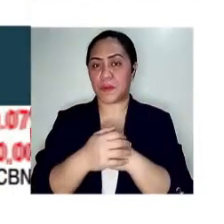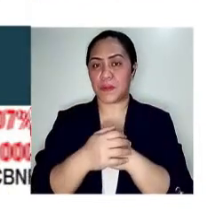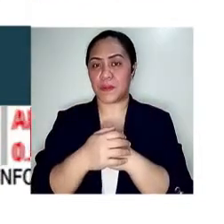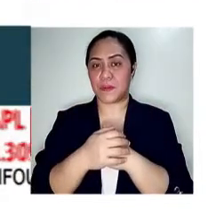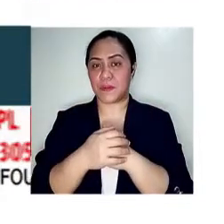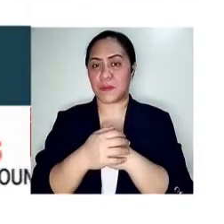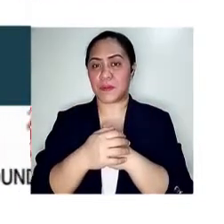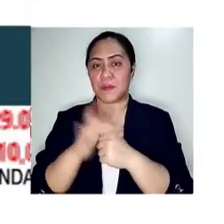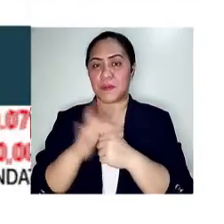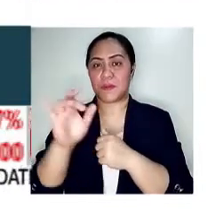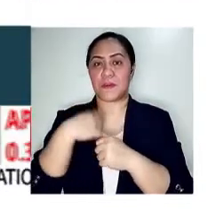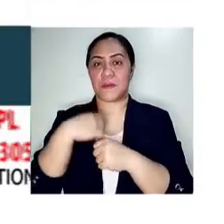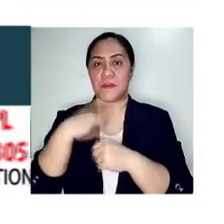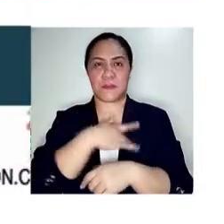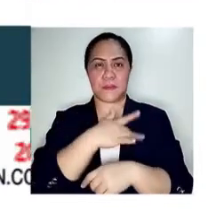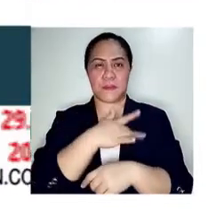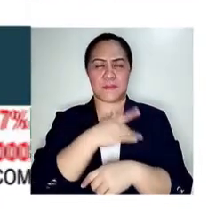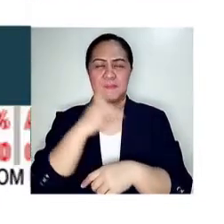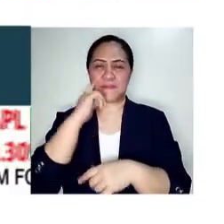chaos, if you will,